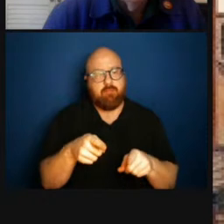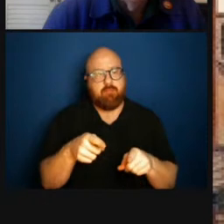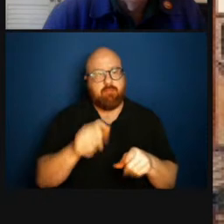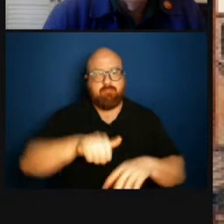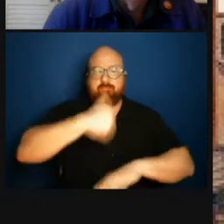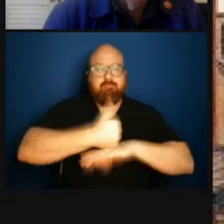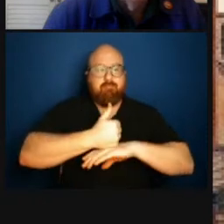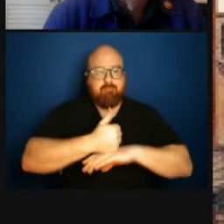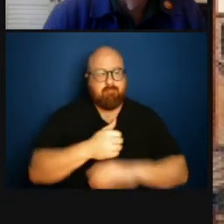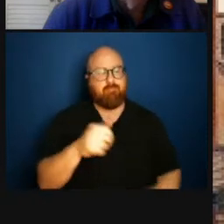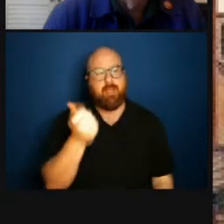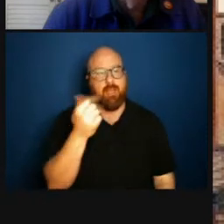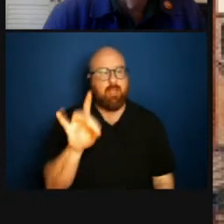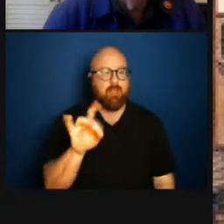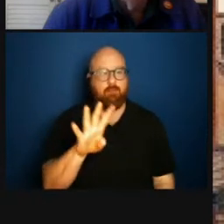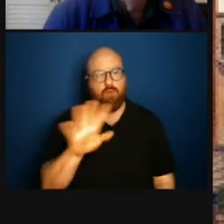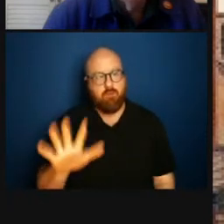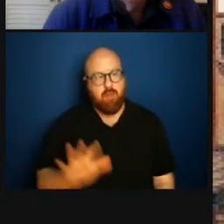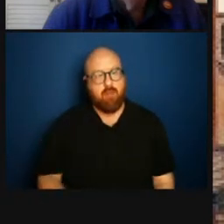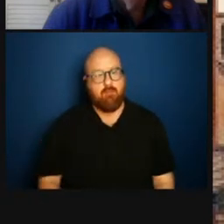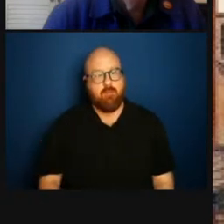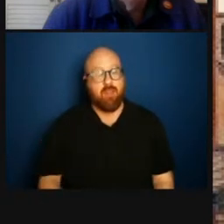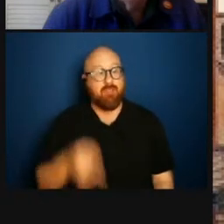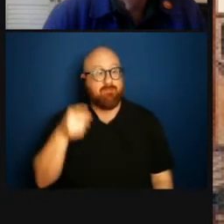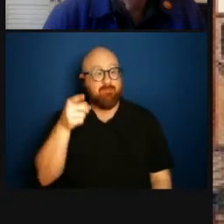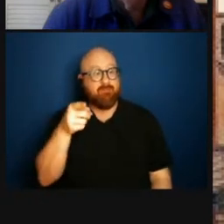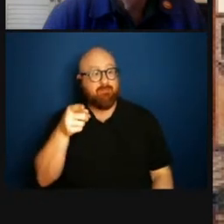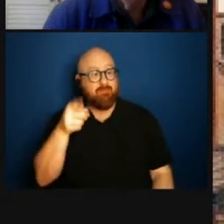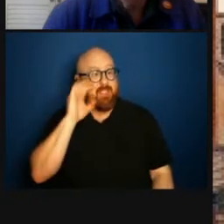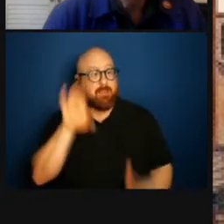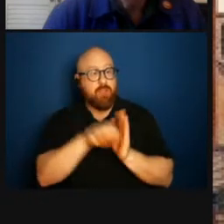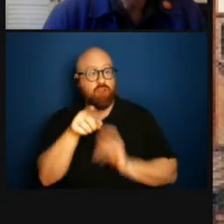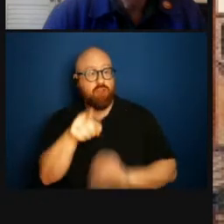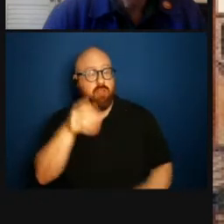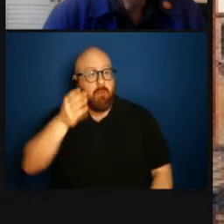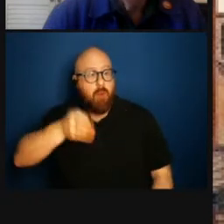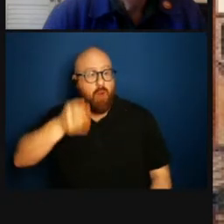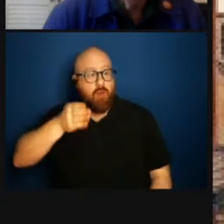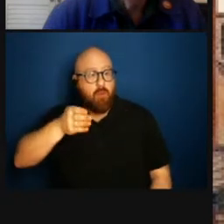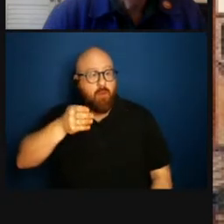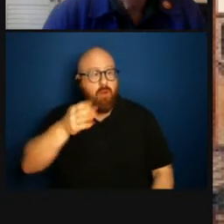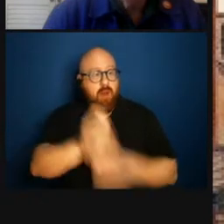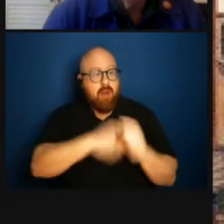And here we have Baltimore in 1850. It was unique among American cities,